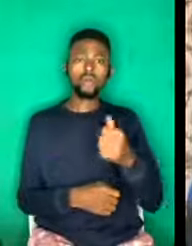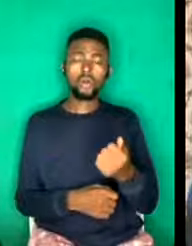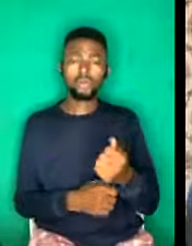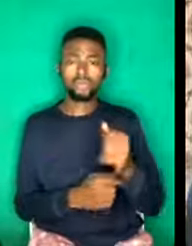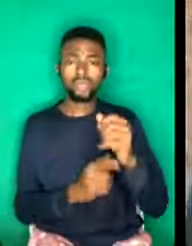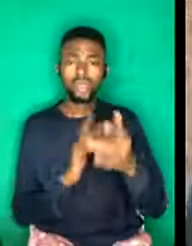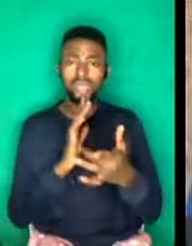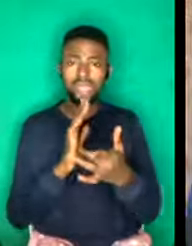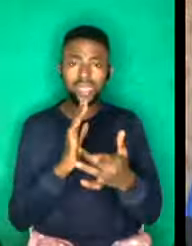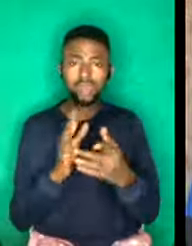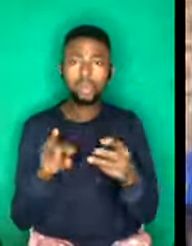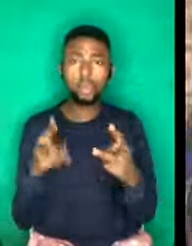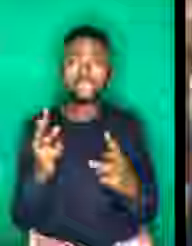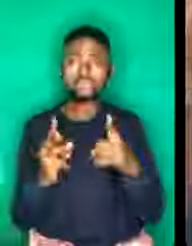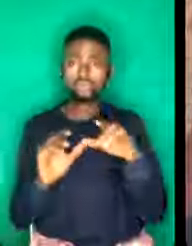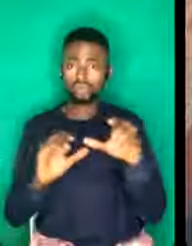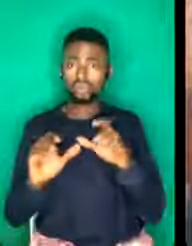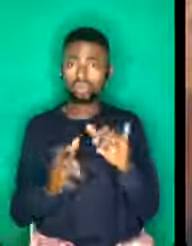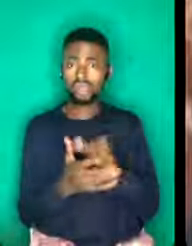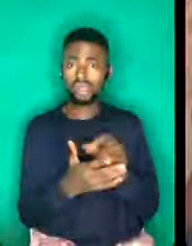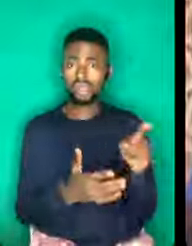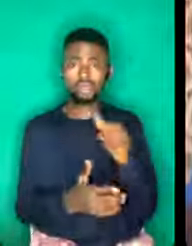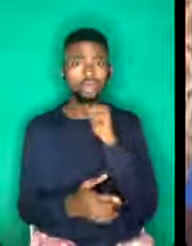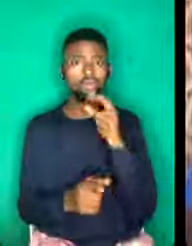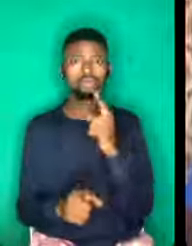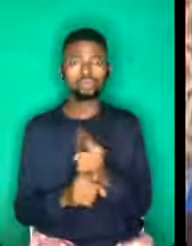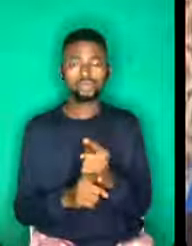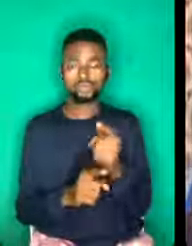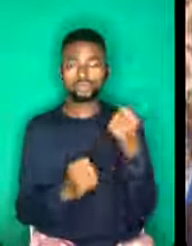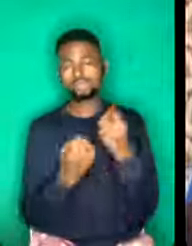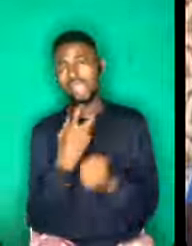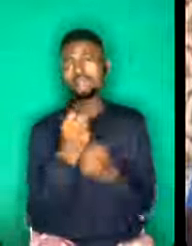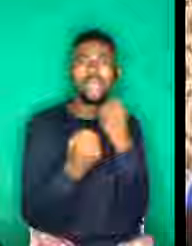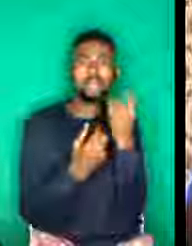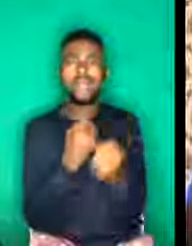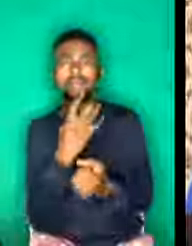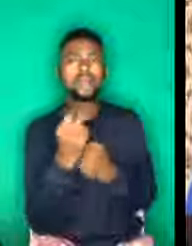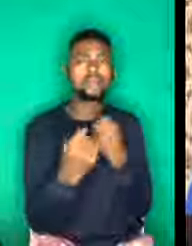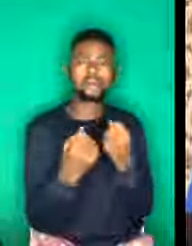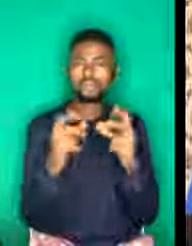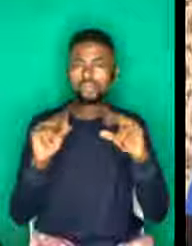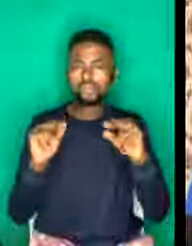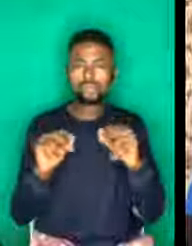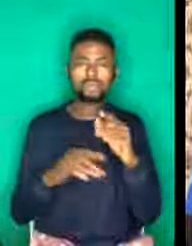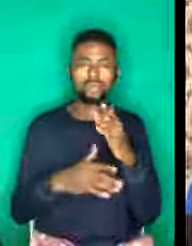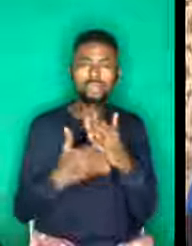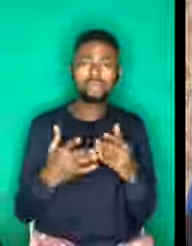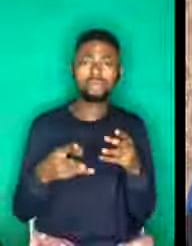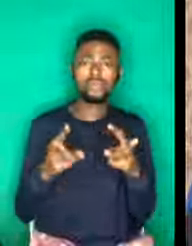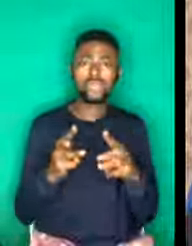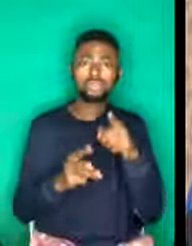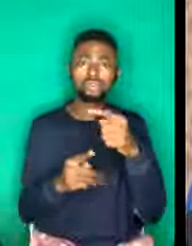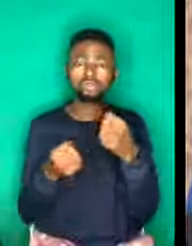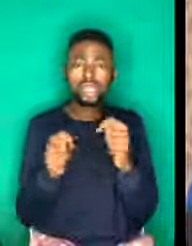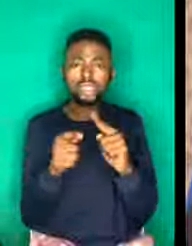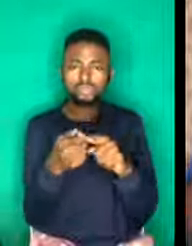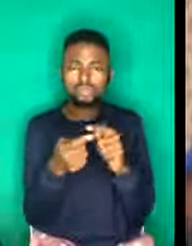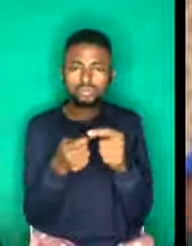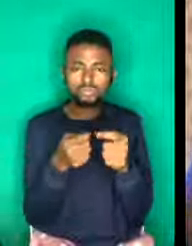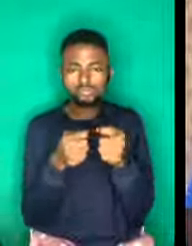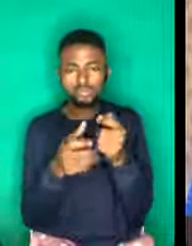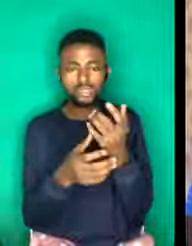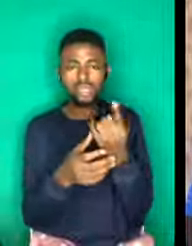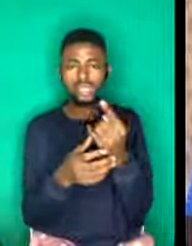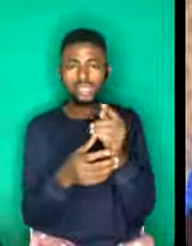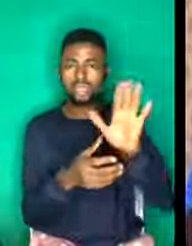way you do that too. It's not just pour the sign language like that. No, there are technical ways you handle the hands, the fingers to be able